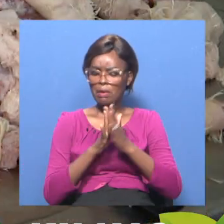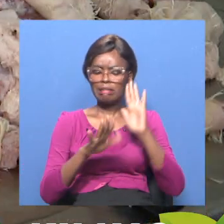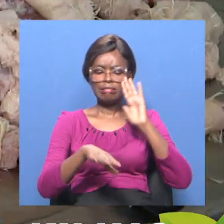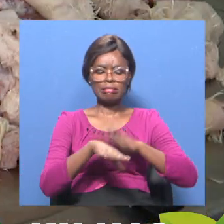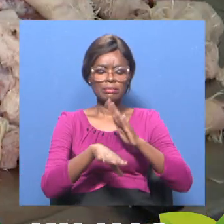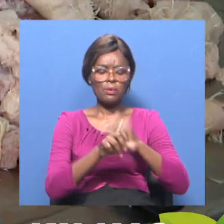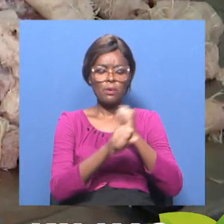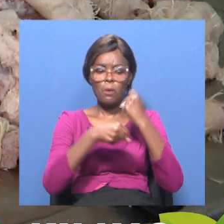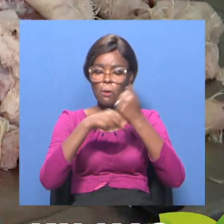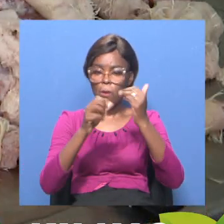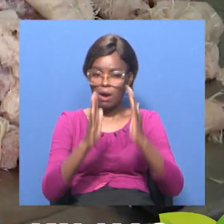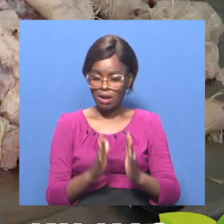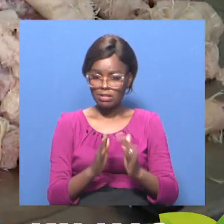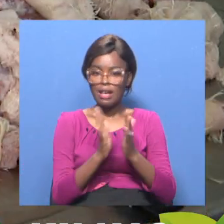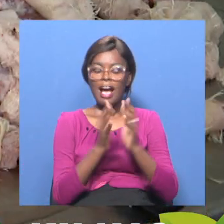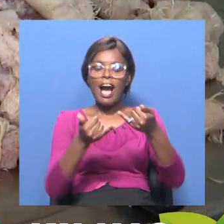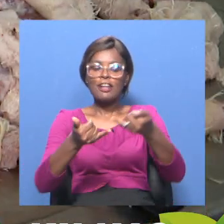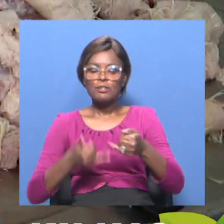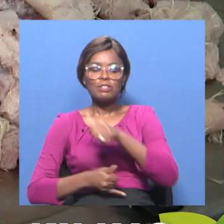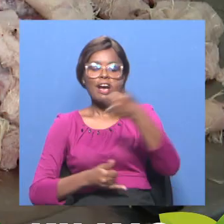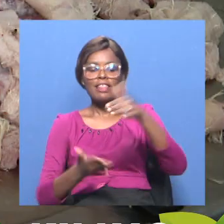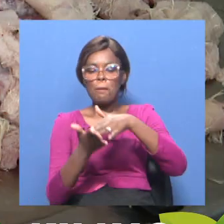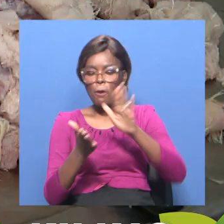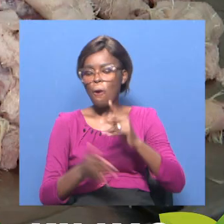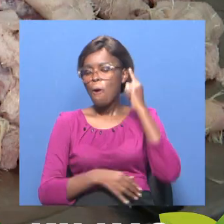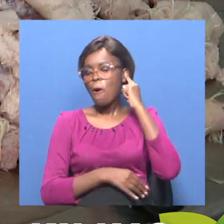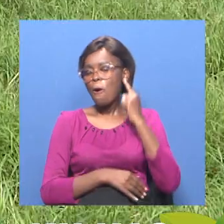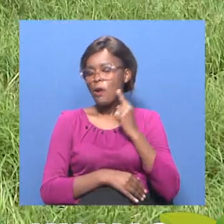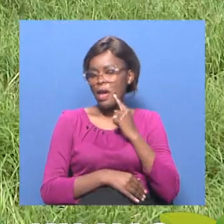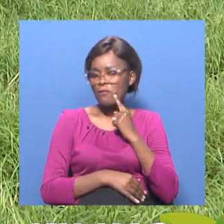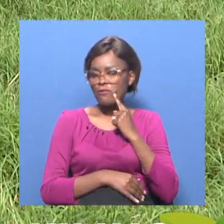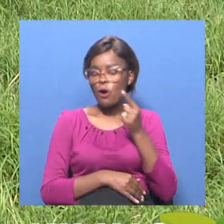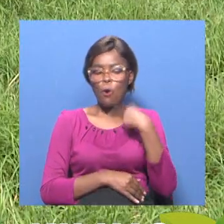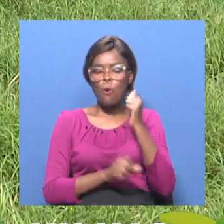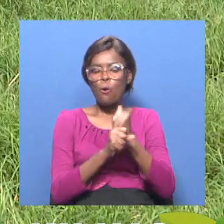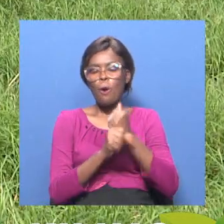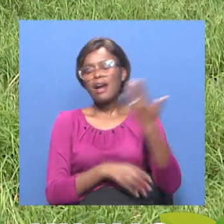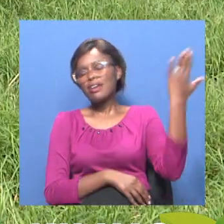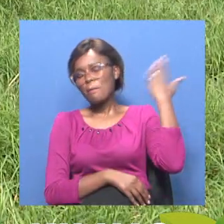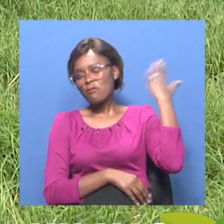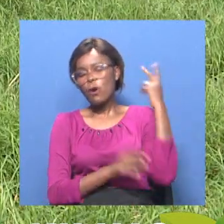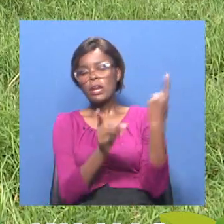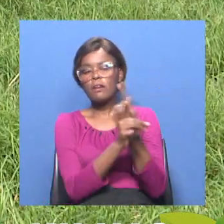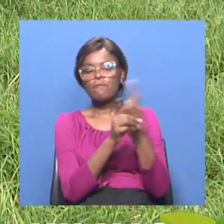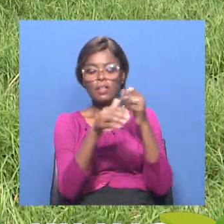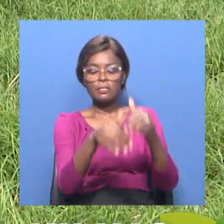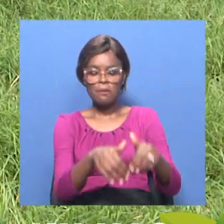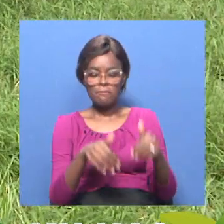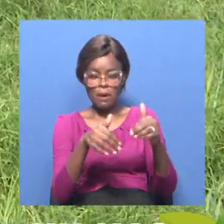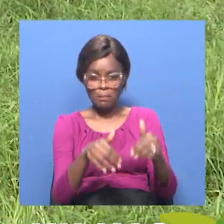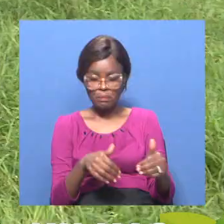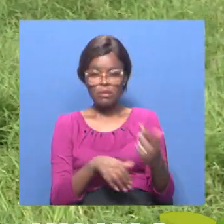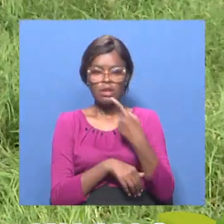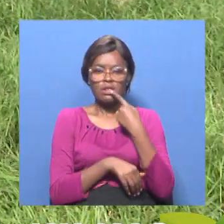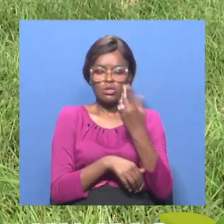workers that they introduced us to more of some old colleagues of theirs that they used to work at on another farm. So we